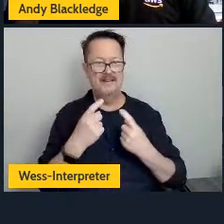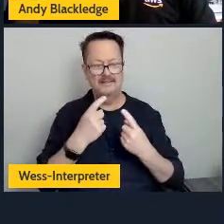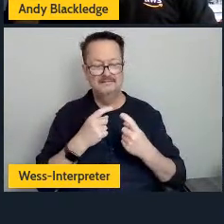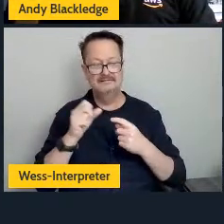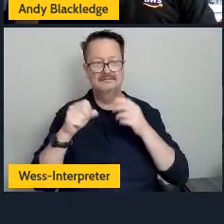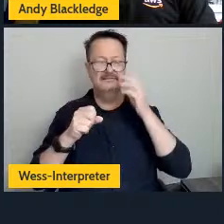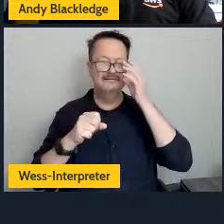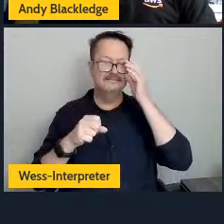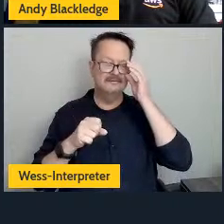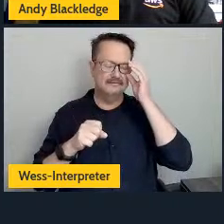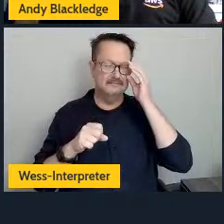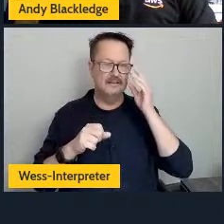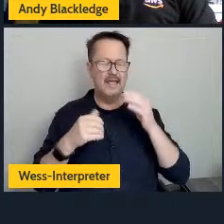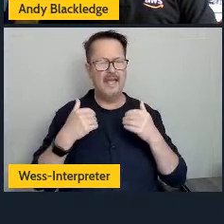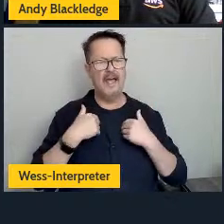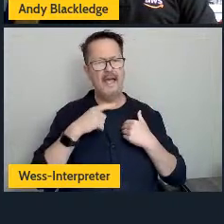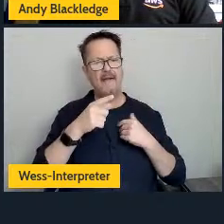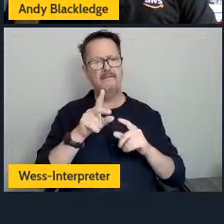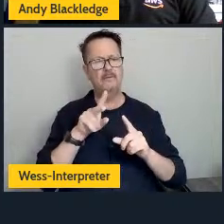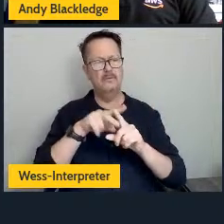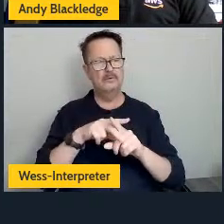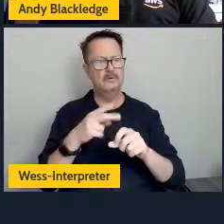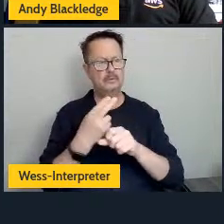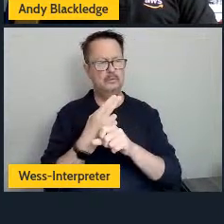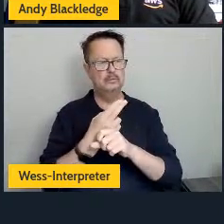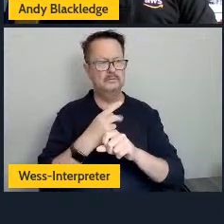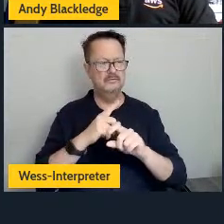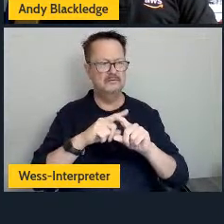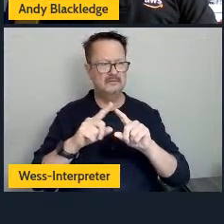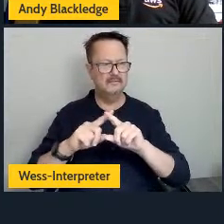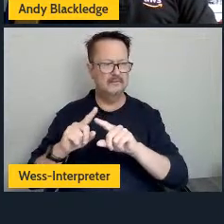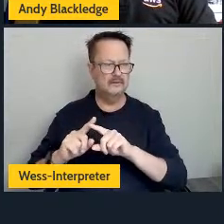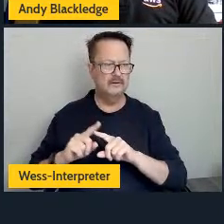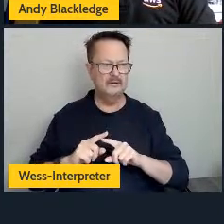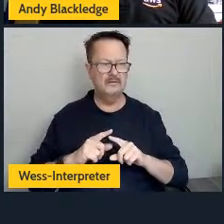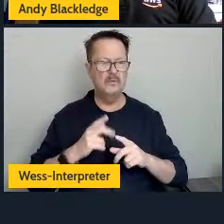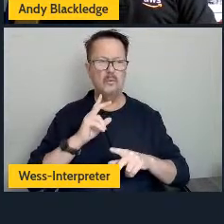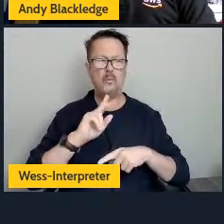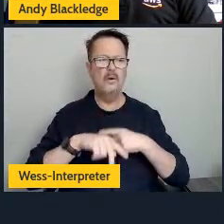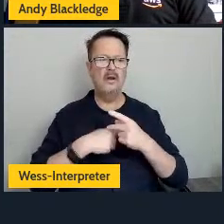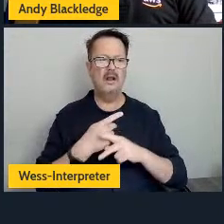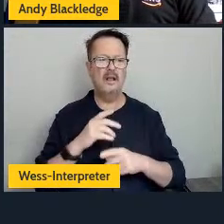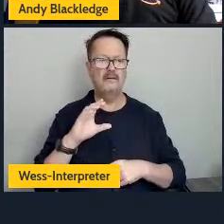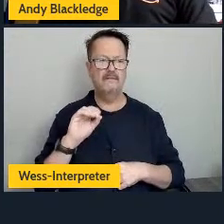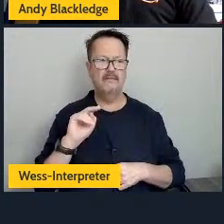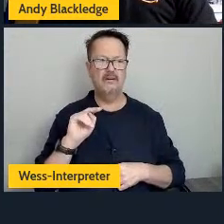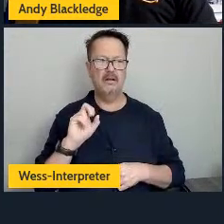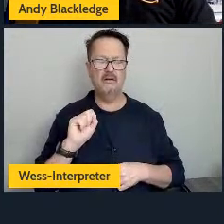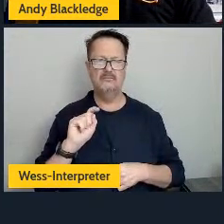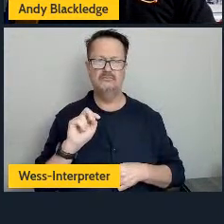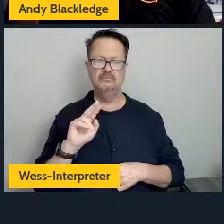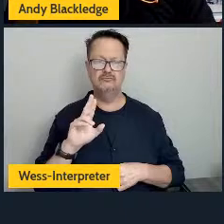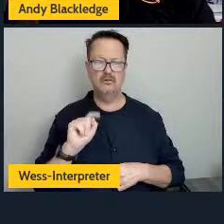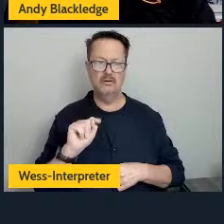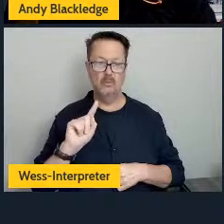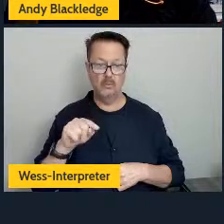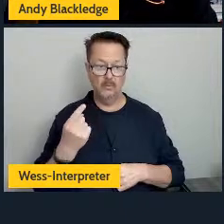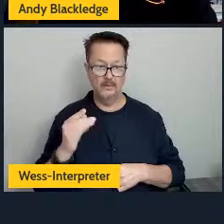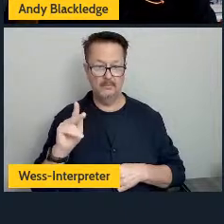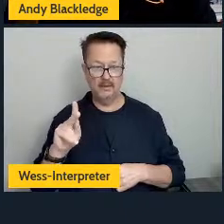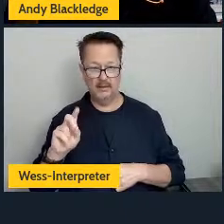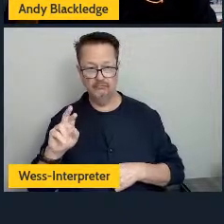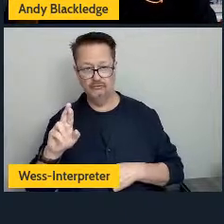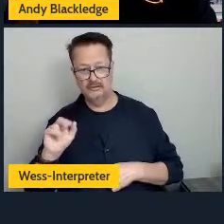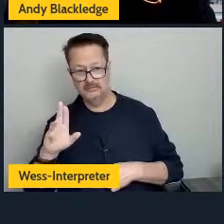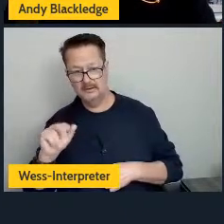Yeah. Have you applied this in different, and what kind of constructs do you have applied this in? Only event driven or in other